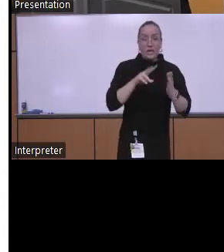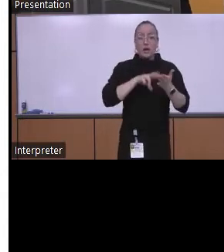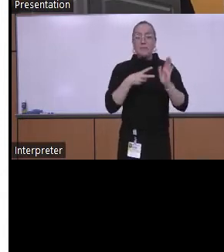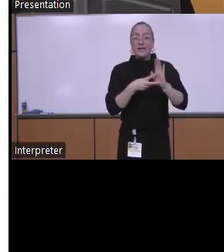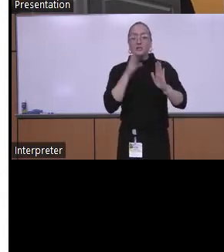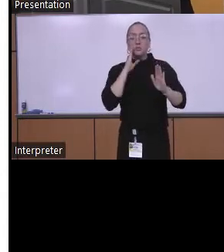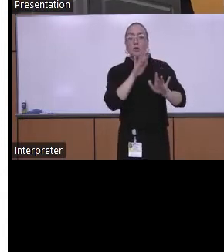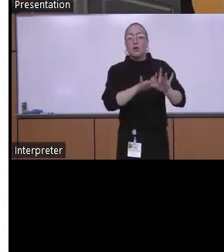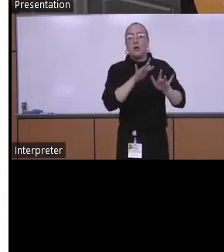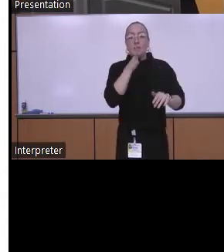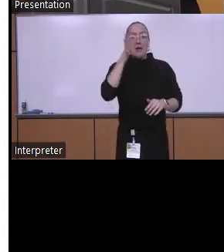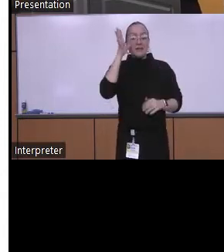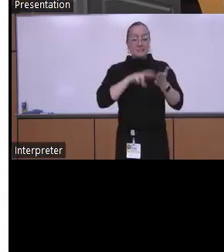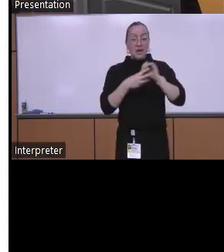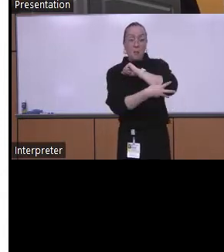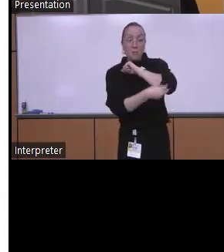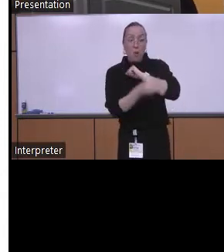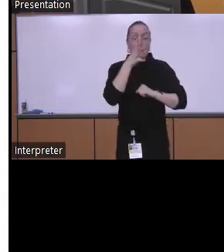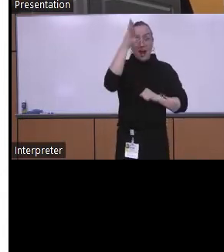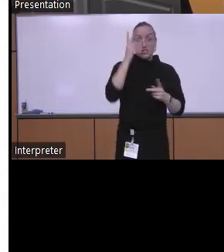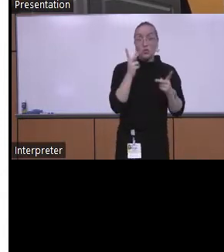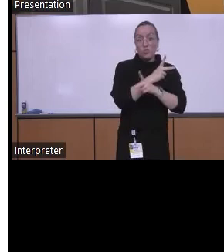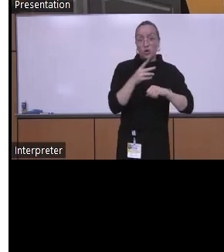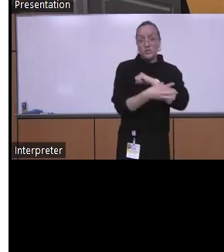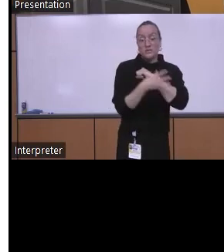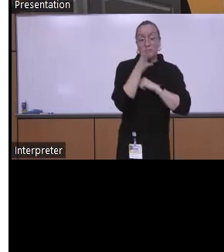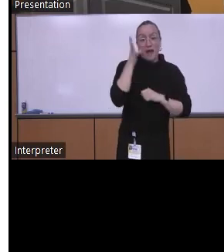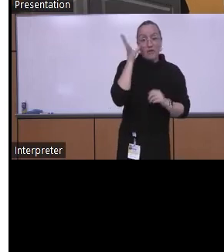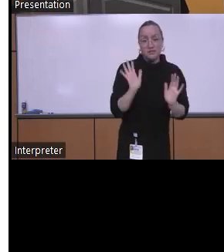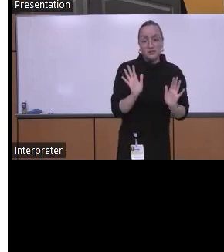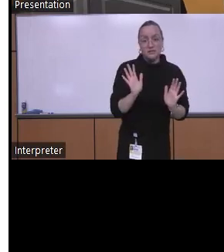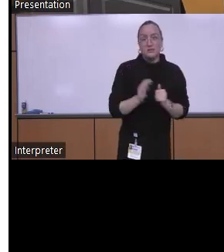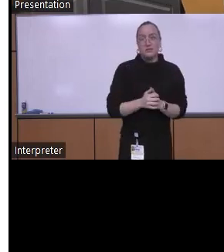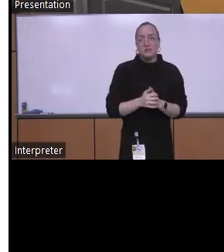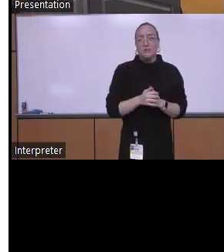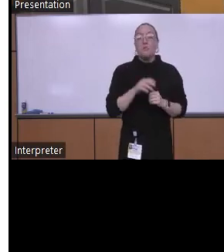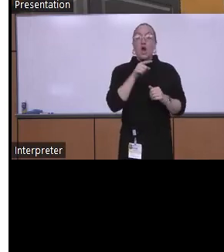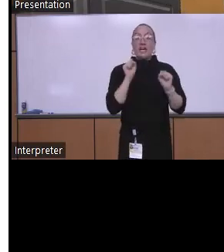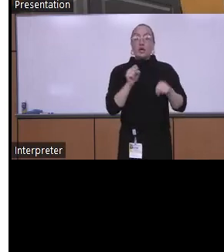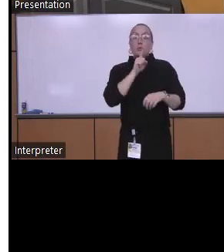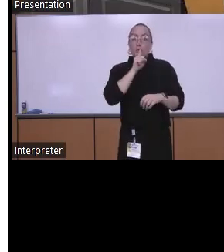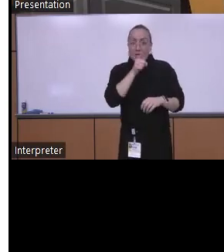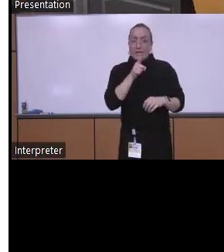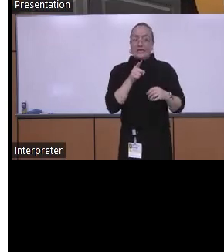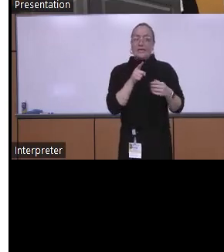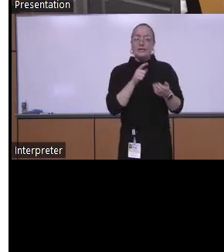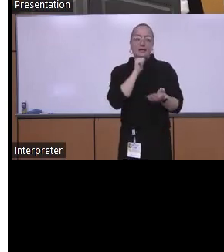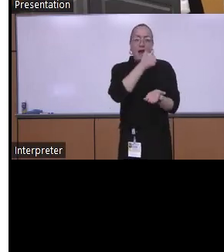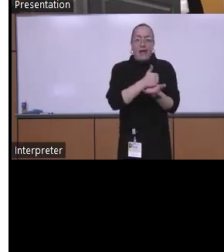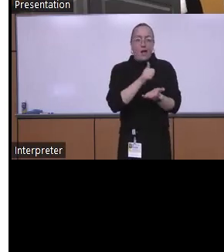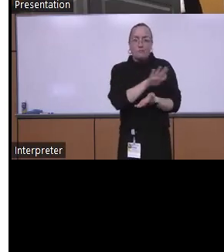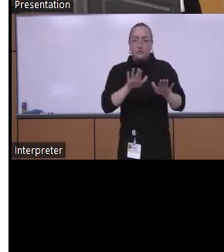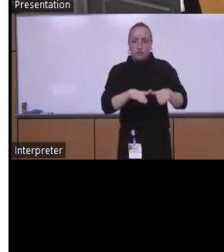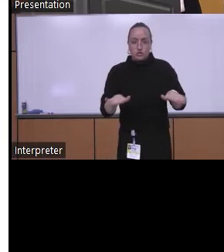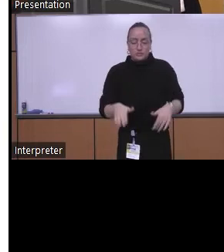think that poor parents are worse parents rather than that their social situation is detrimental to child rearing. Also,